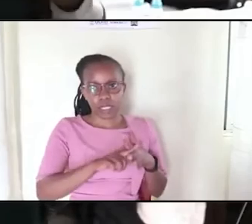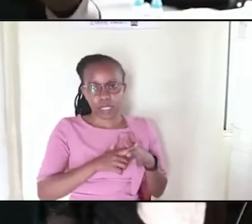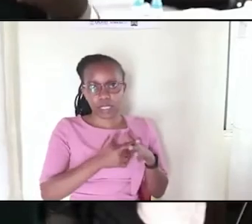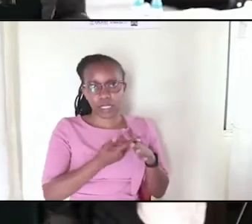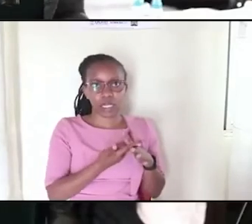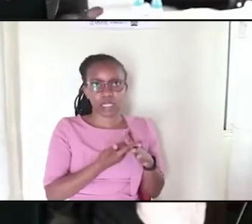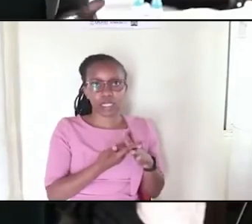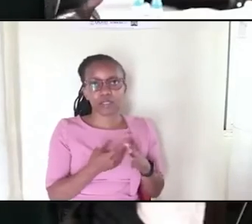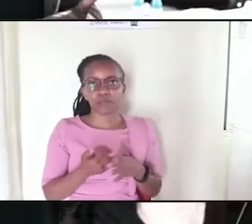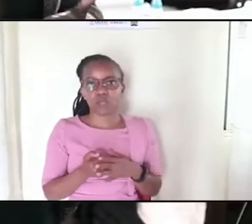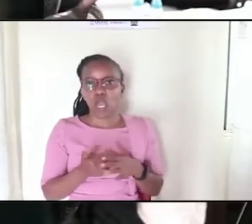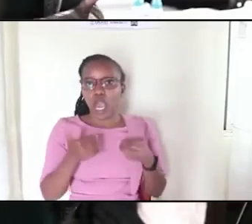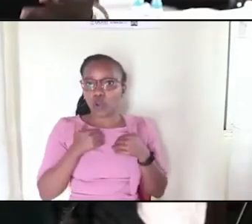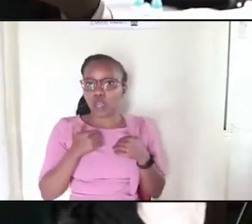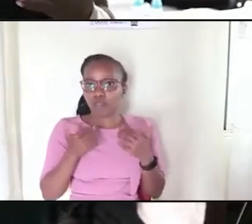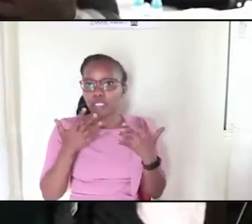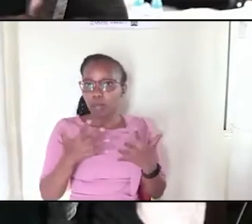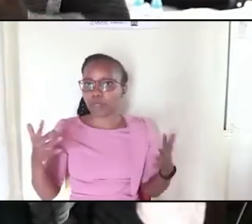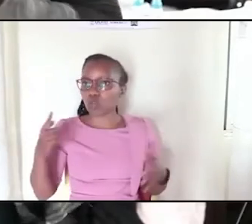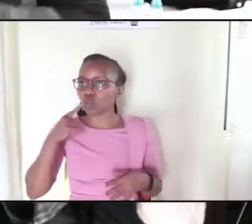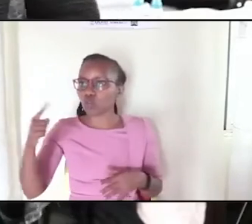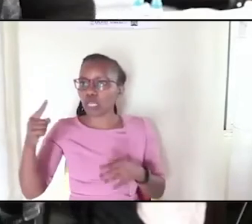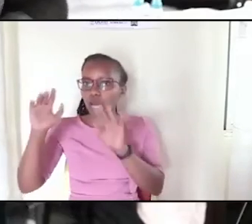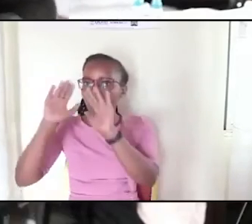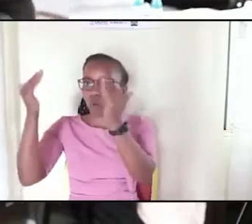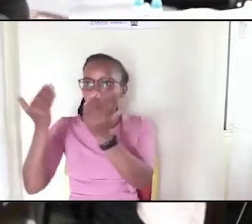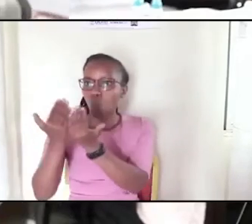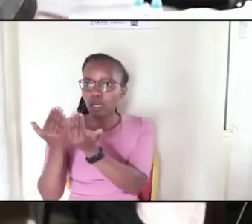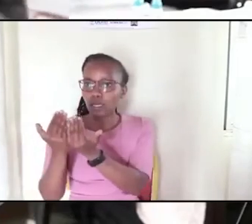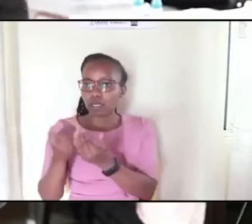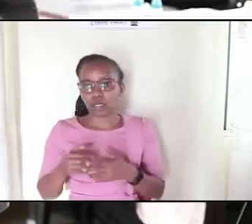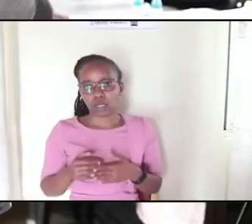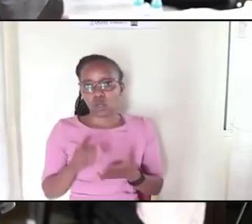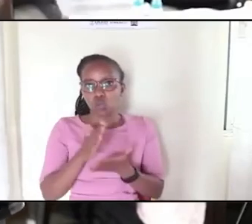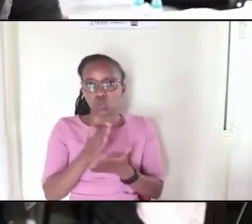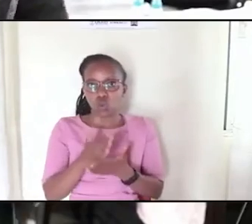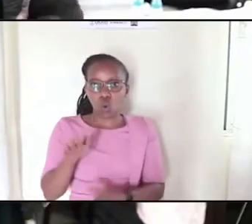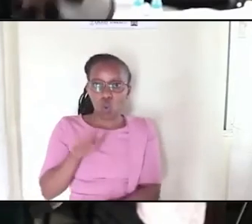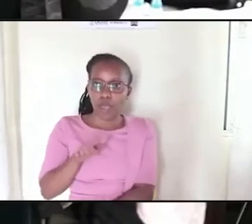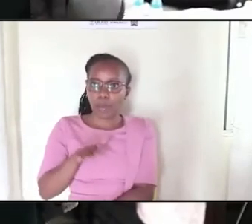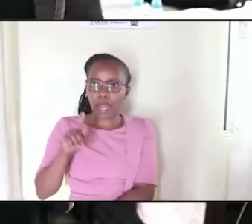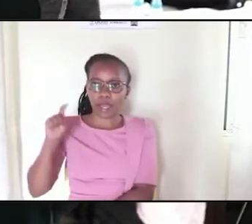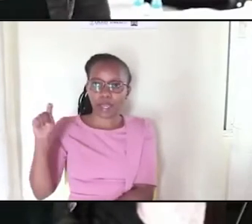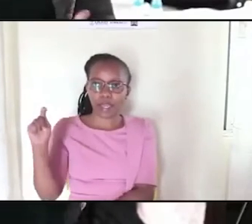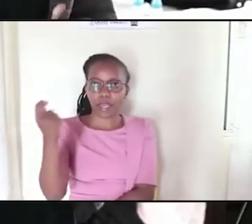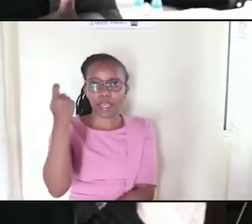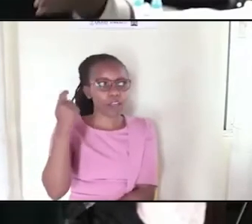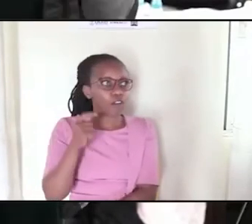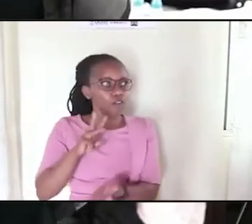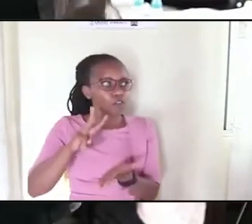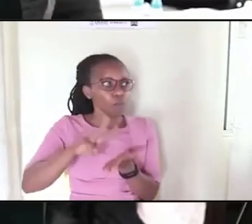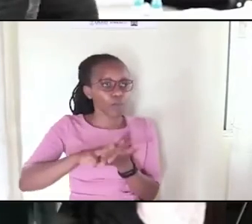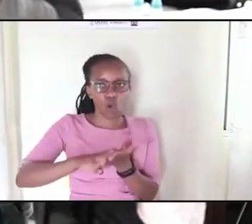started and we got something to tell the world that indeed women of Kenya from